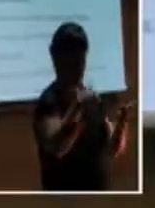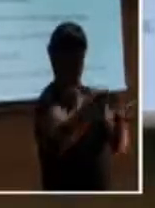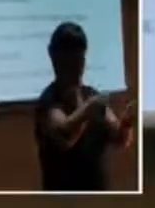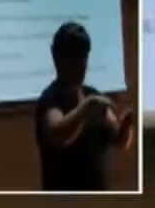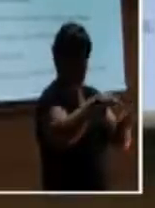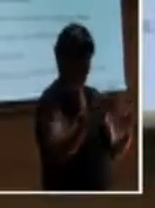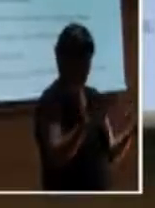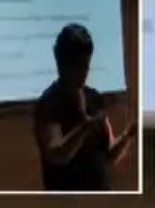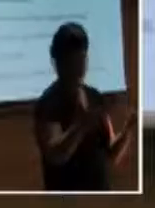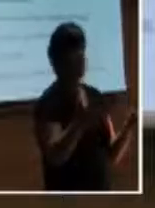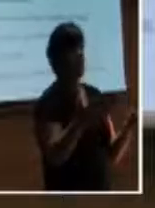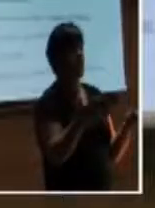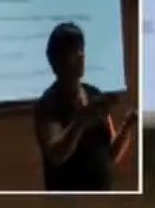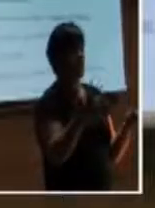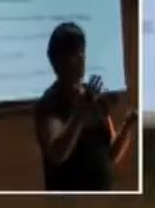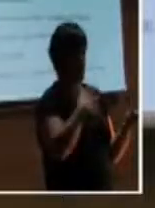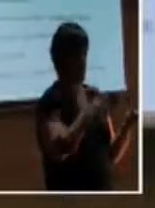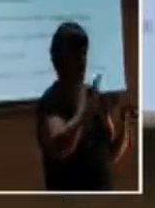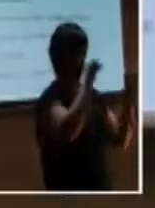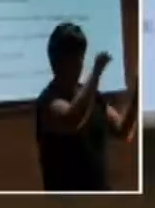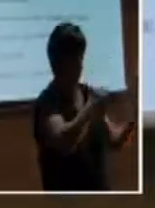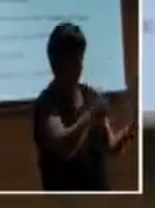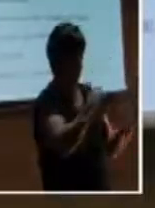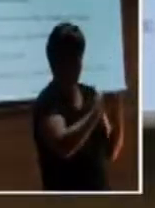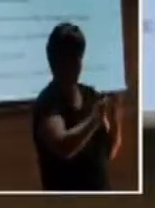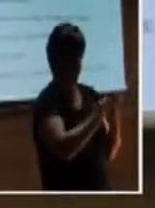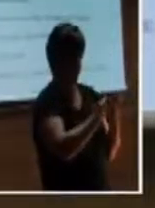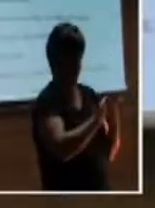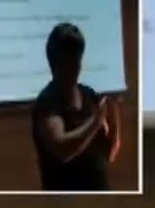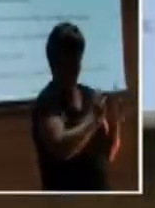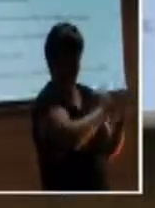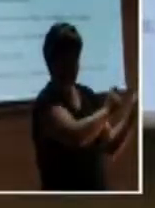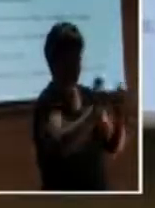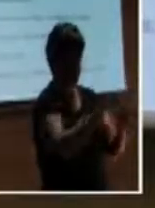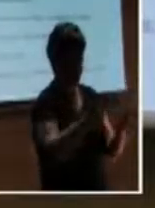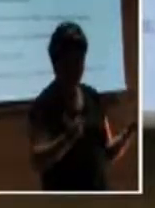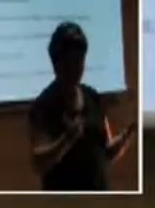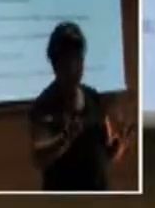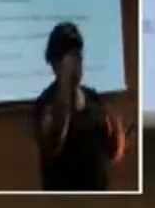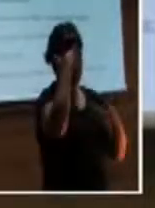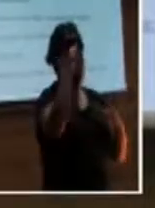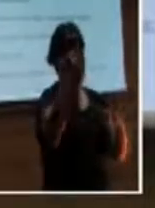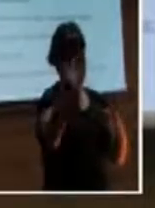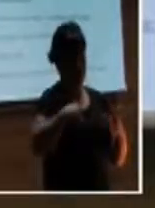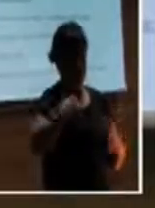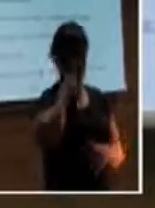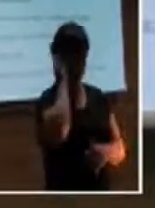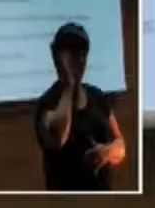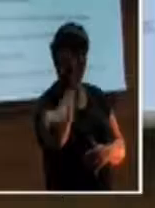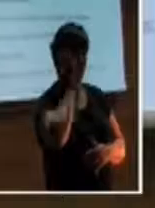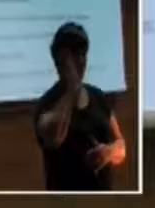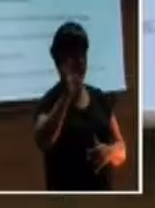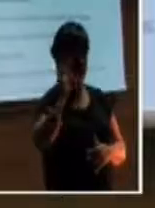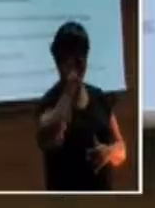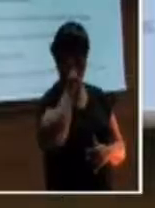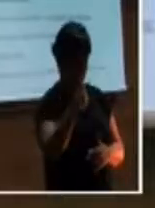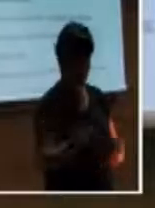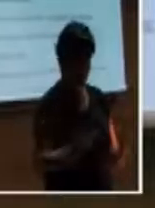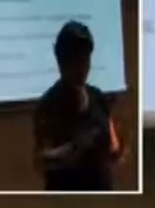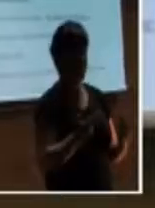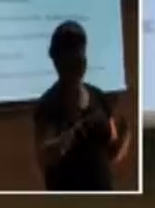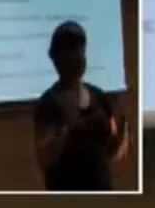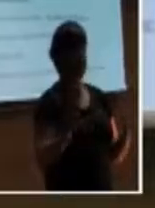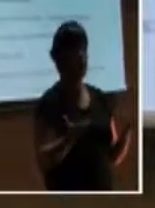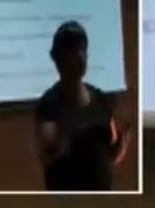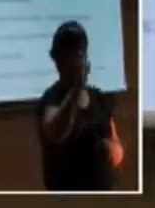this way, we're preparing people from, well, obviously nursing assistants, caregivers,